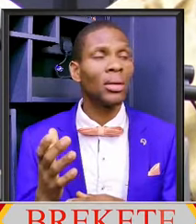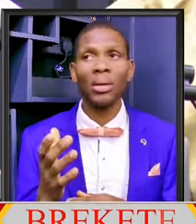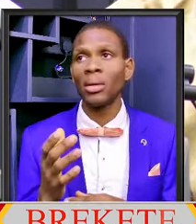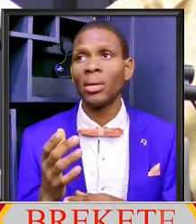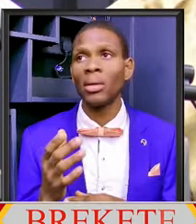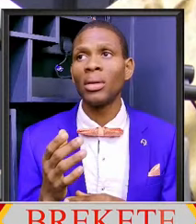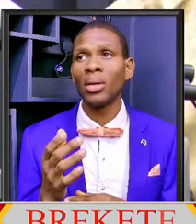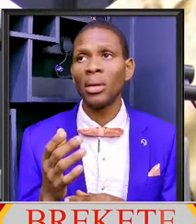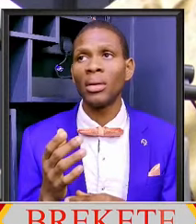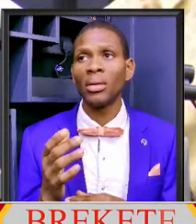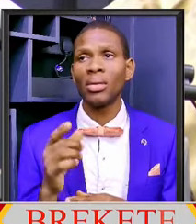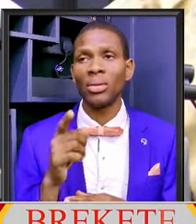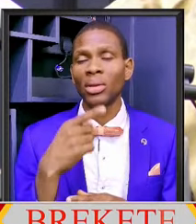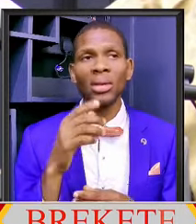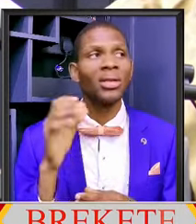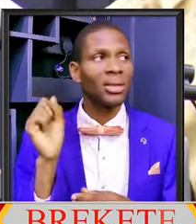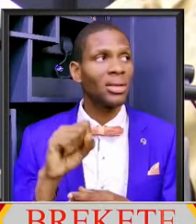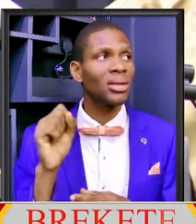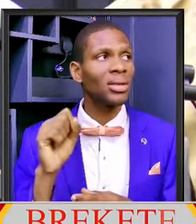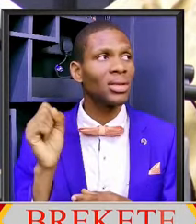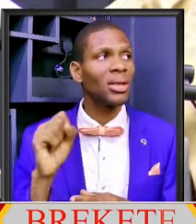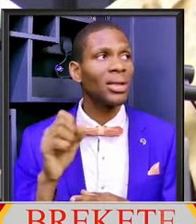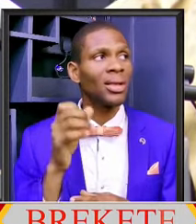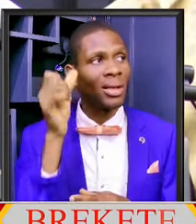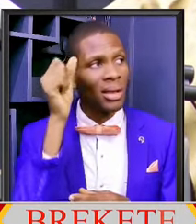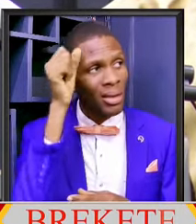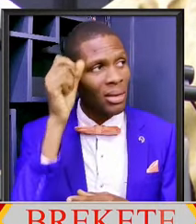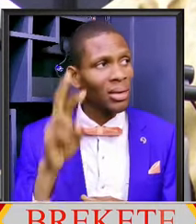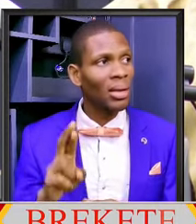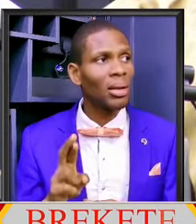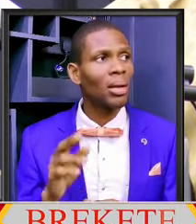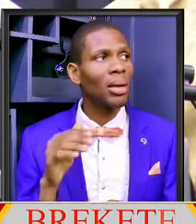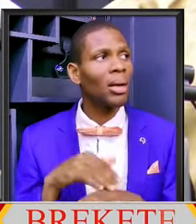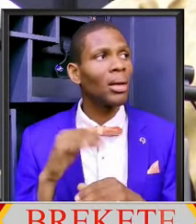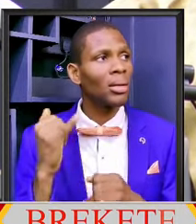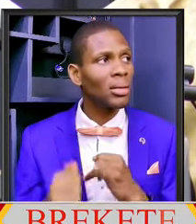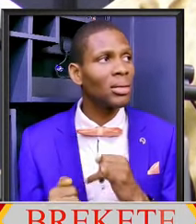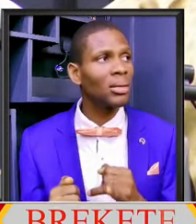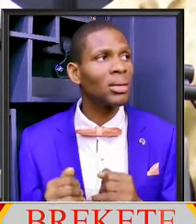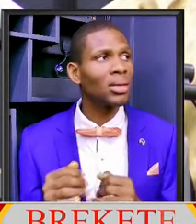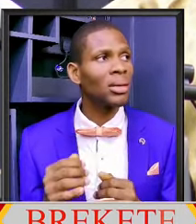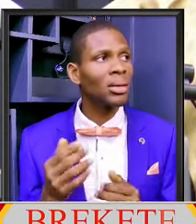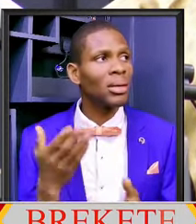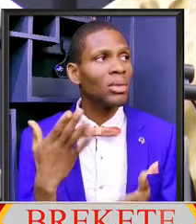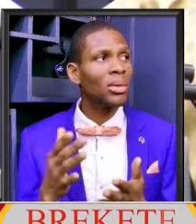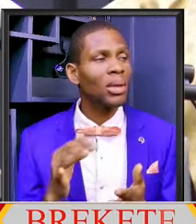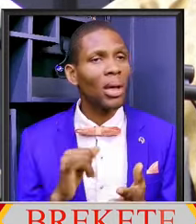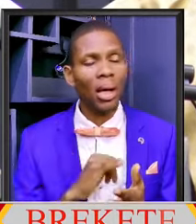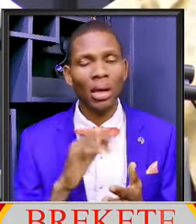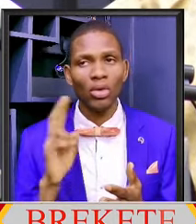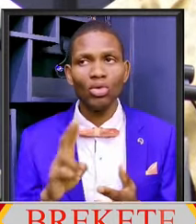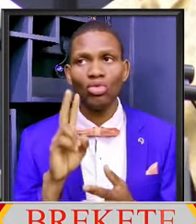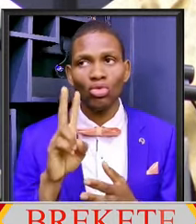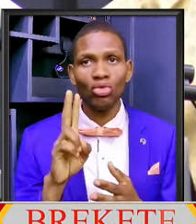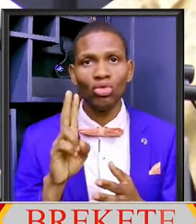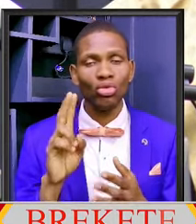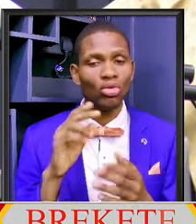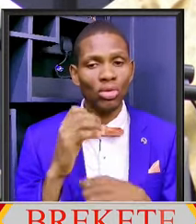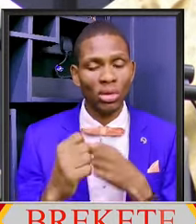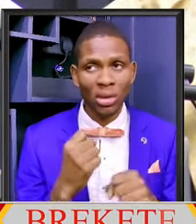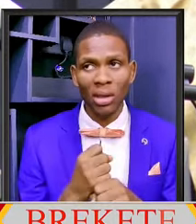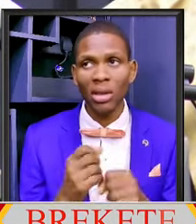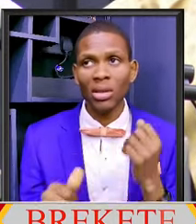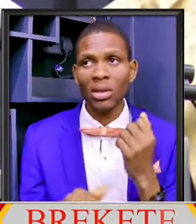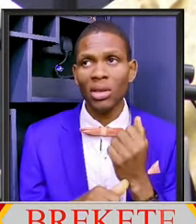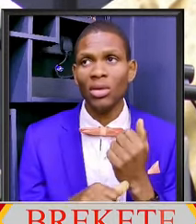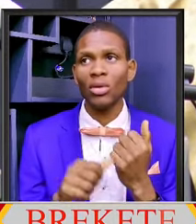yes, sir. Yes, sir. Hmm? At least. Maybe I take 2 years senior you. I know senior